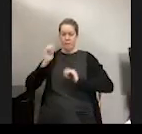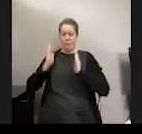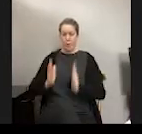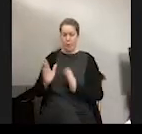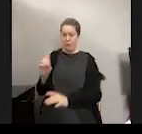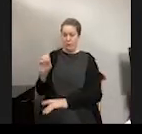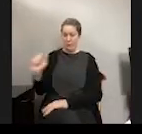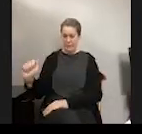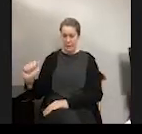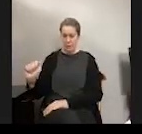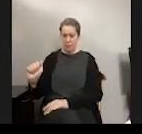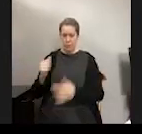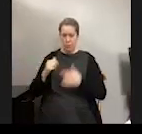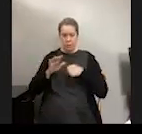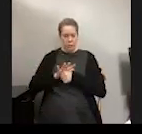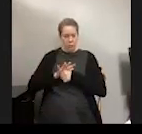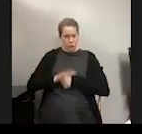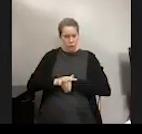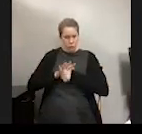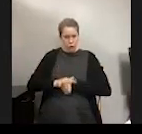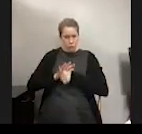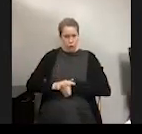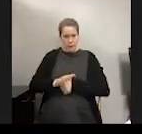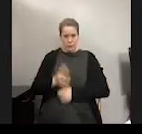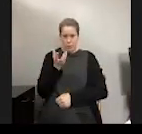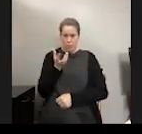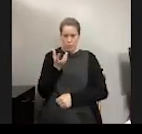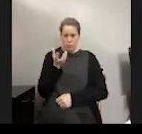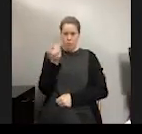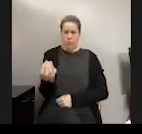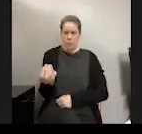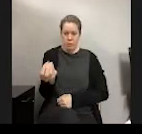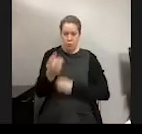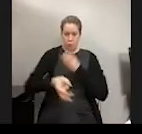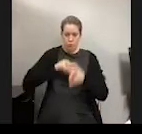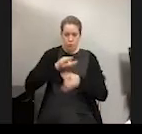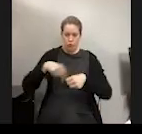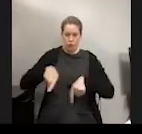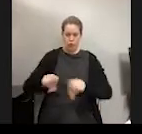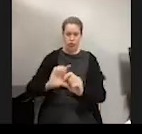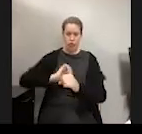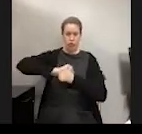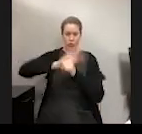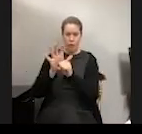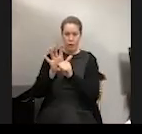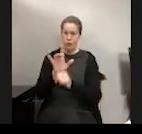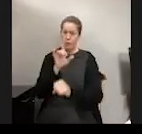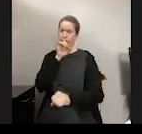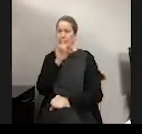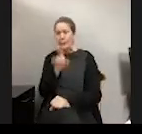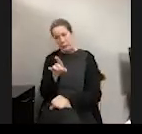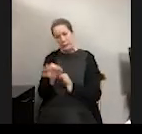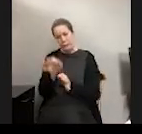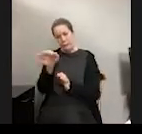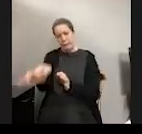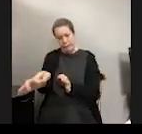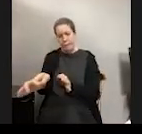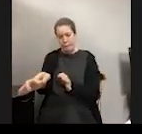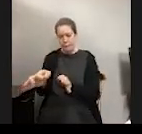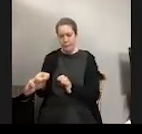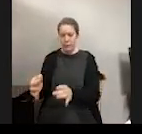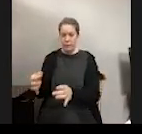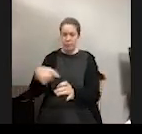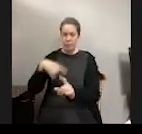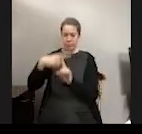the world this summer. So the actual additional push has actually really helped the project. So that's me